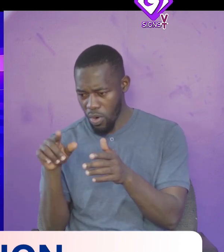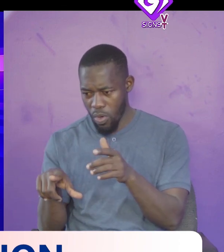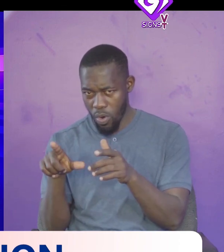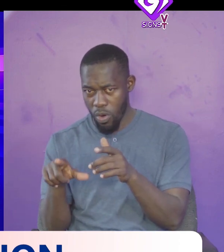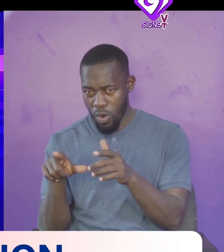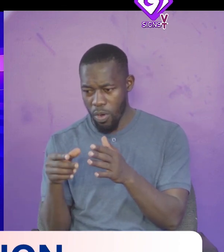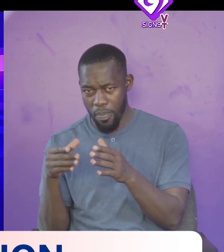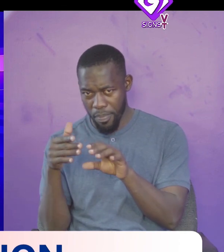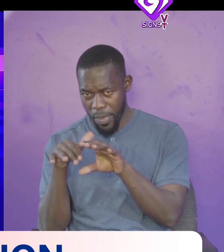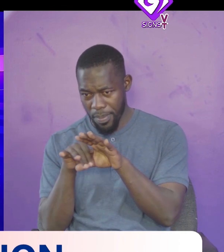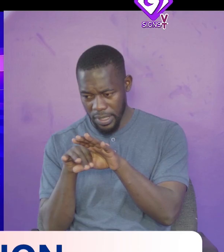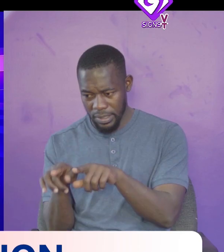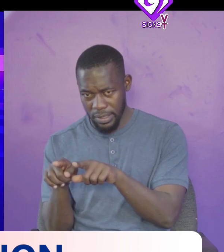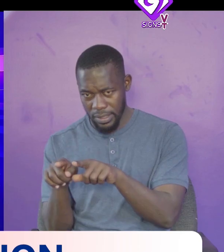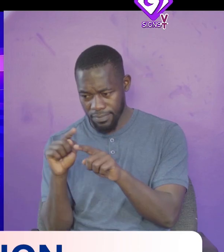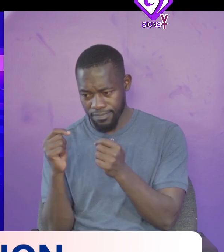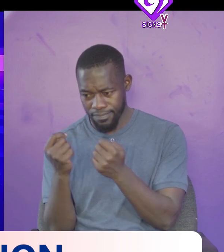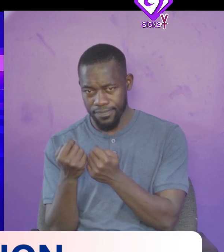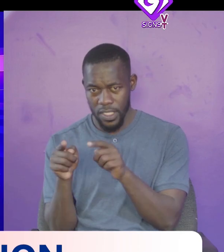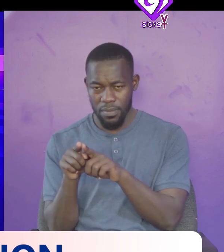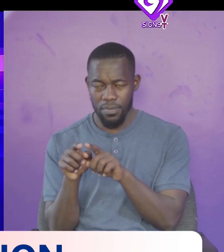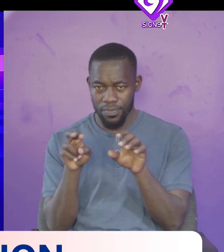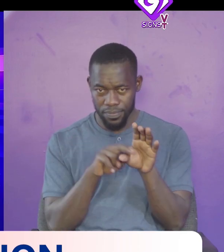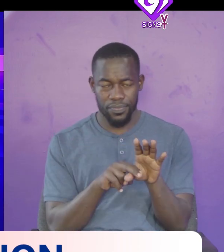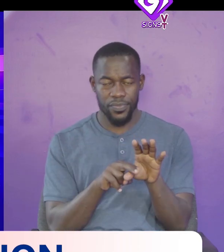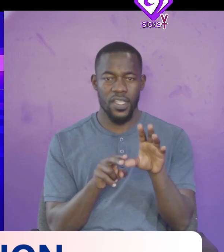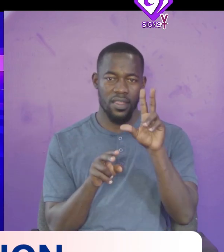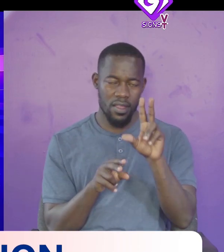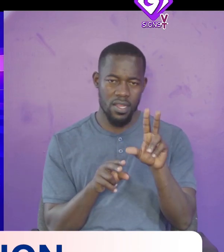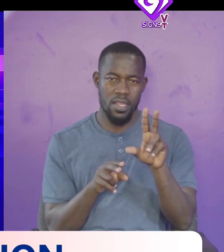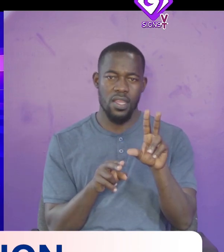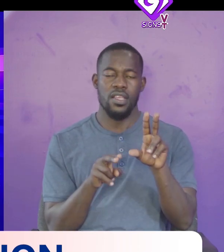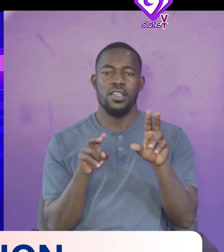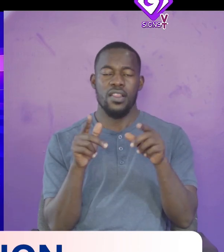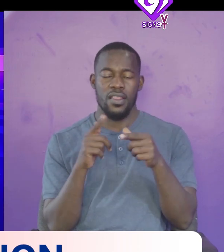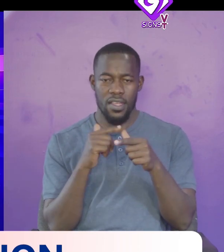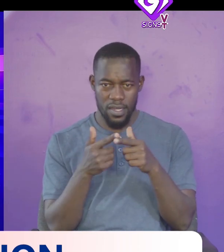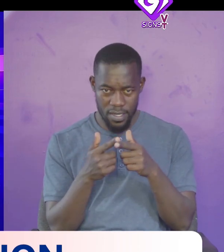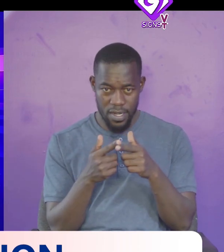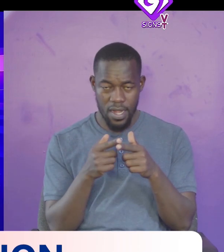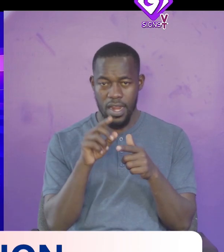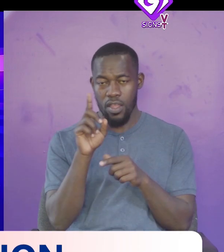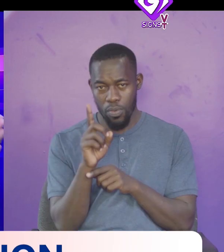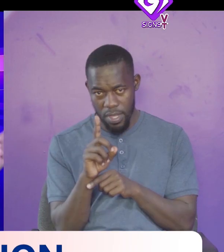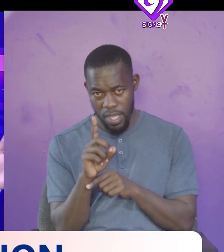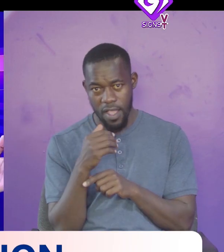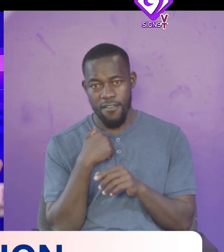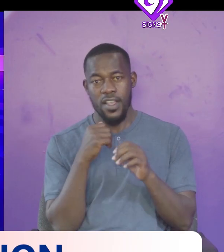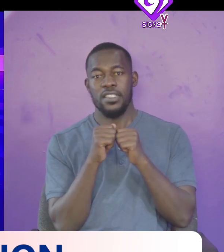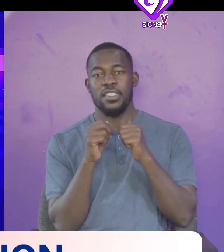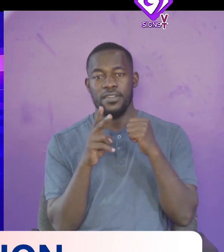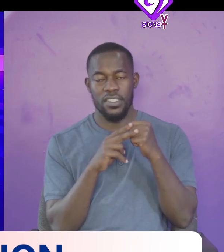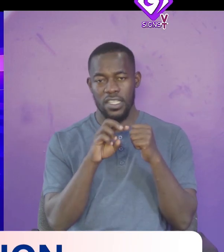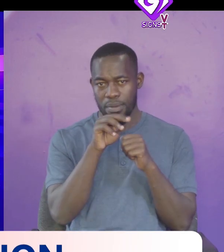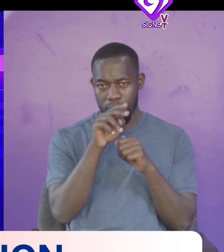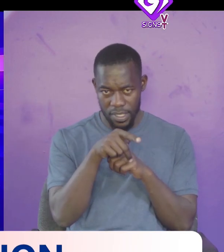So those are 3. Okay. Then after those 3, every county based on the size of the county. Like Nairobi has 17 MPs. We are